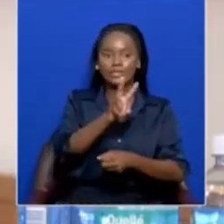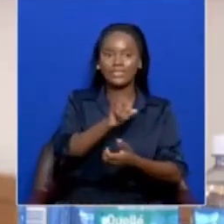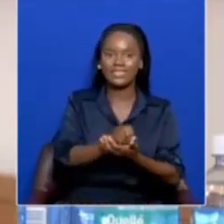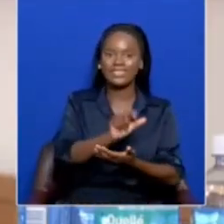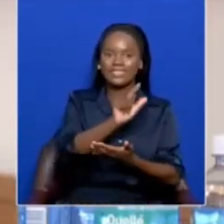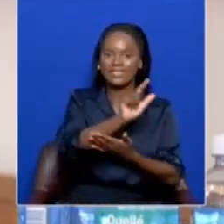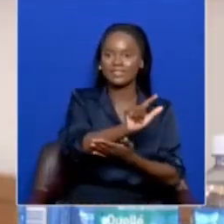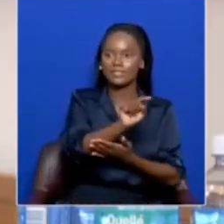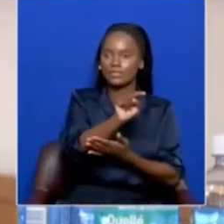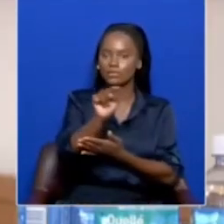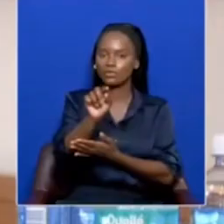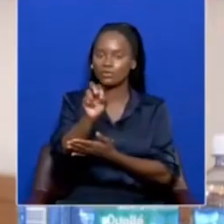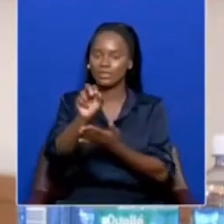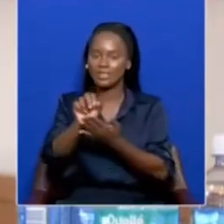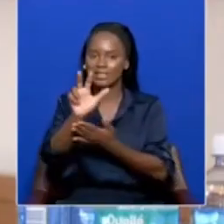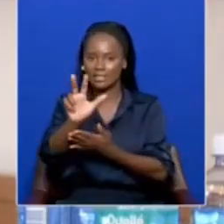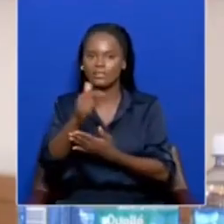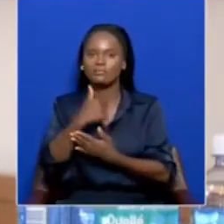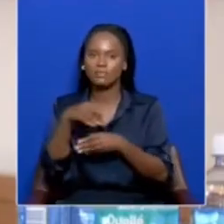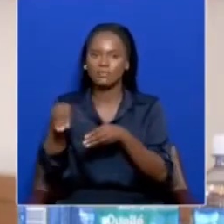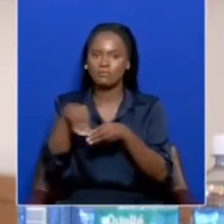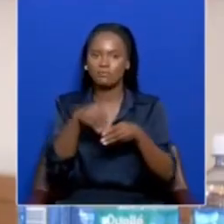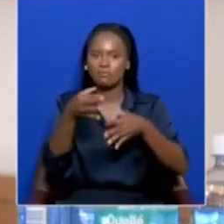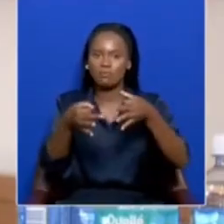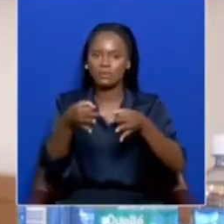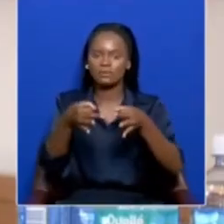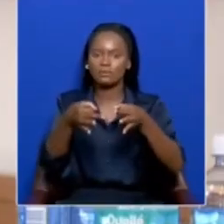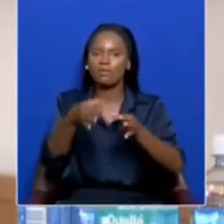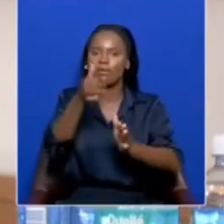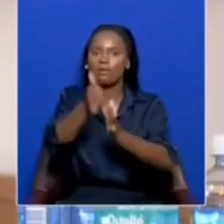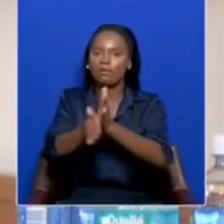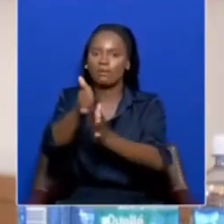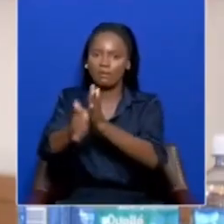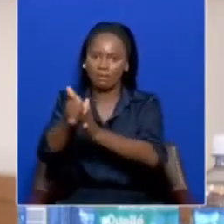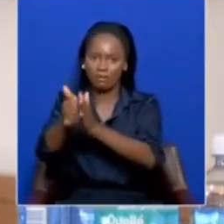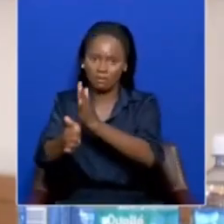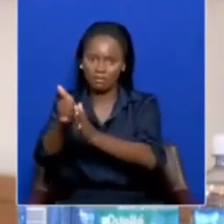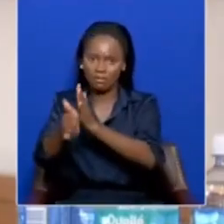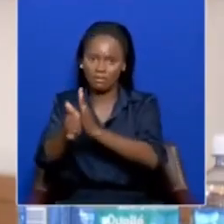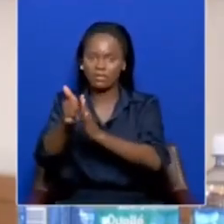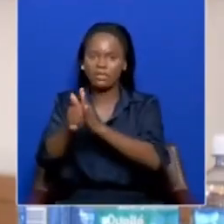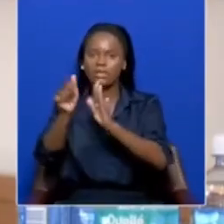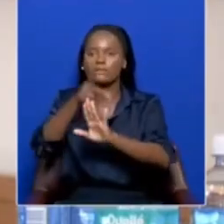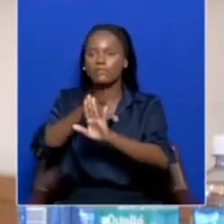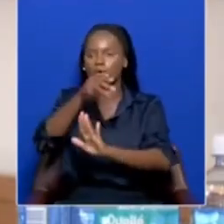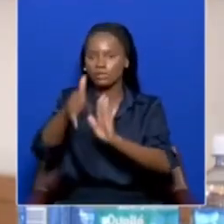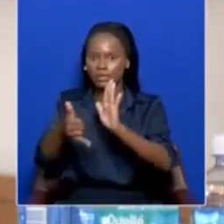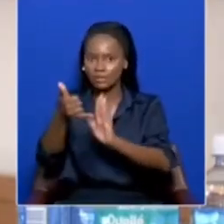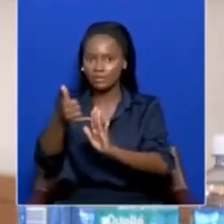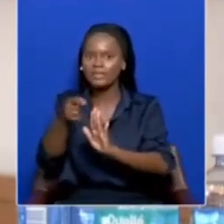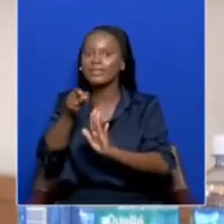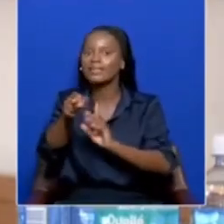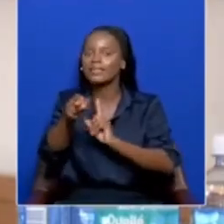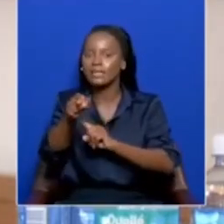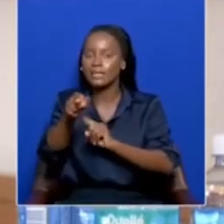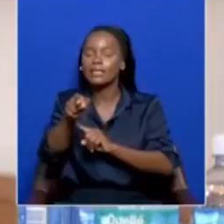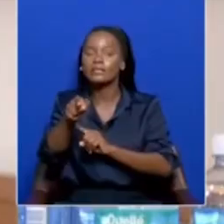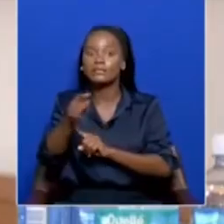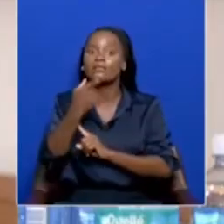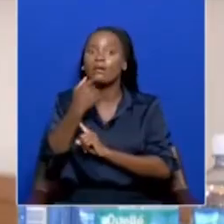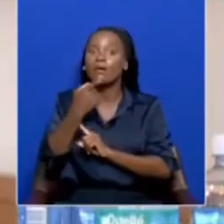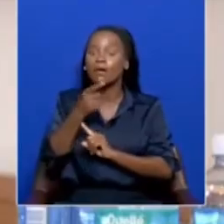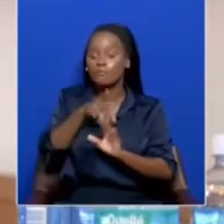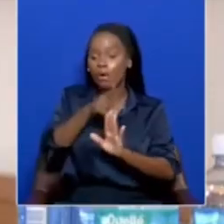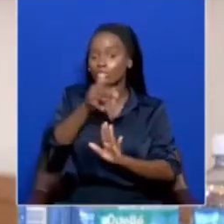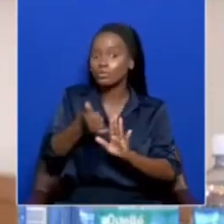those projects were successful and suspects were arrested. I think that is what Commissioner Baloyi wanted you to clarify.